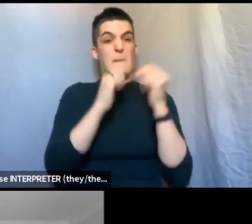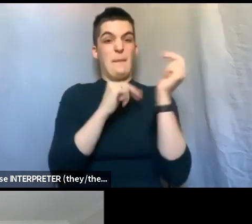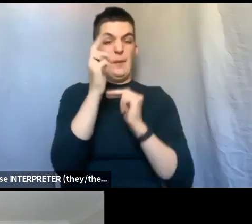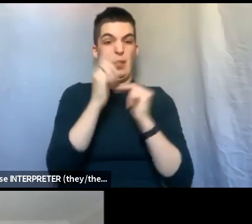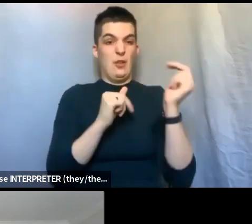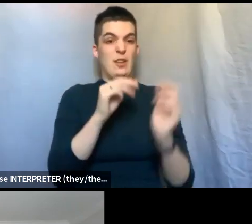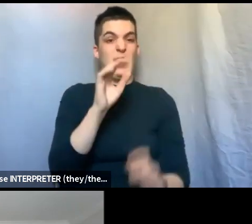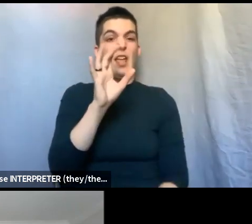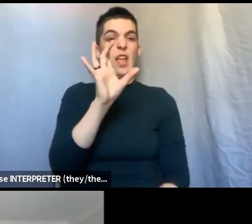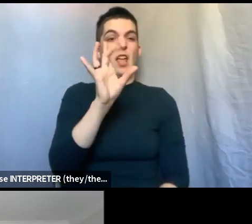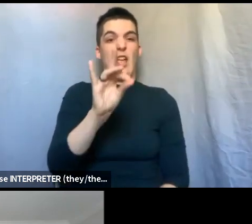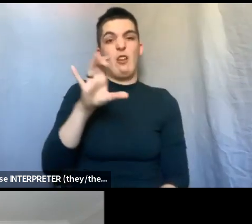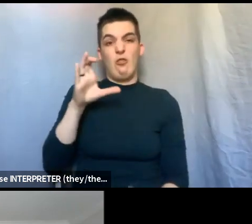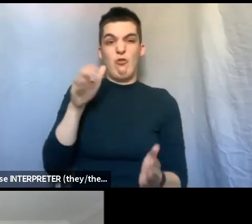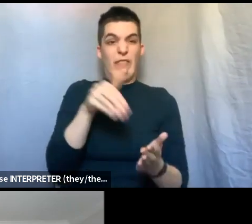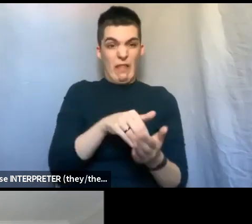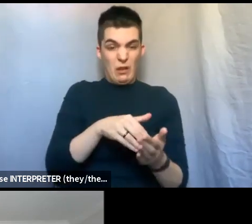86,865 airplanes,